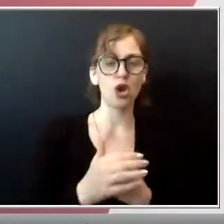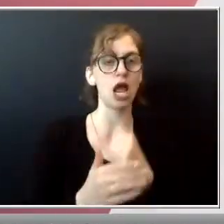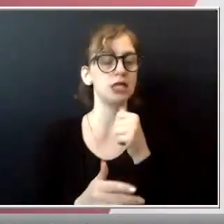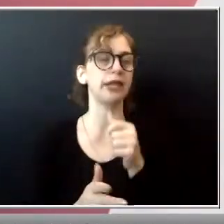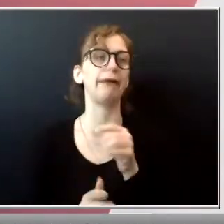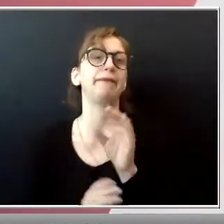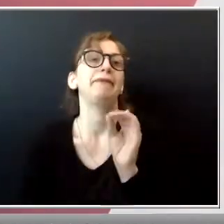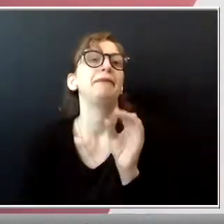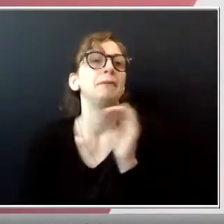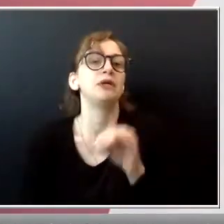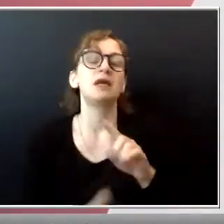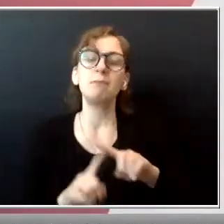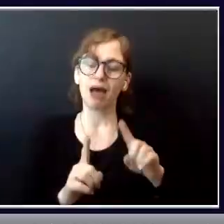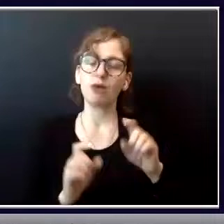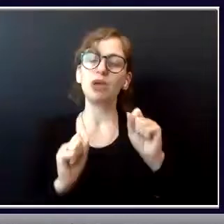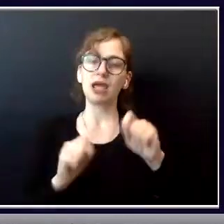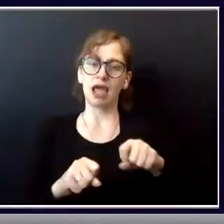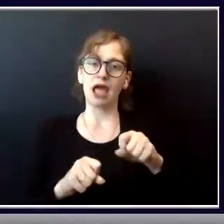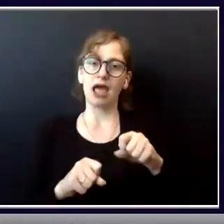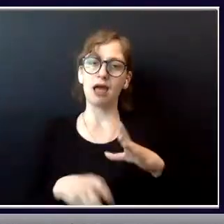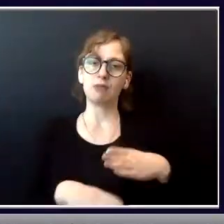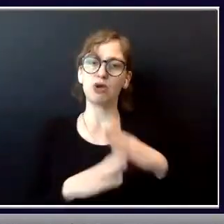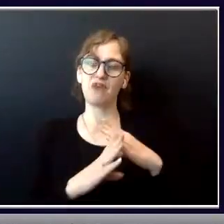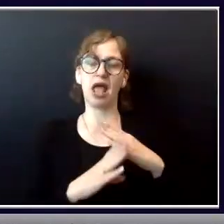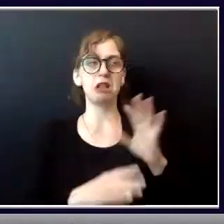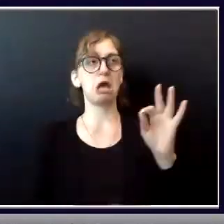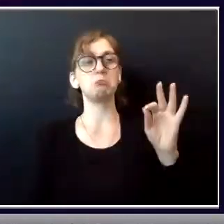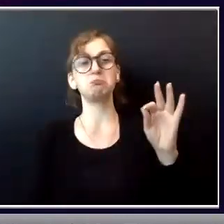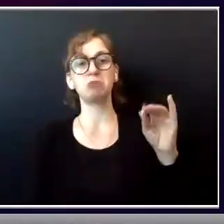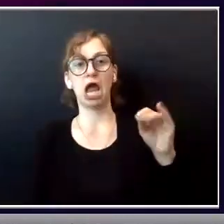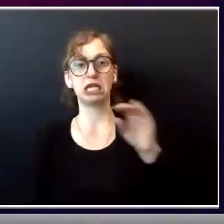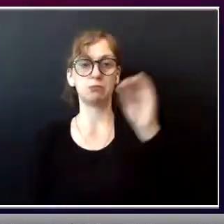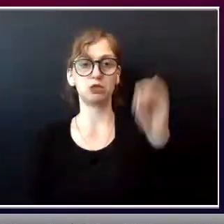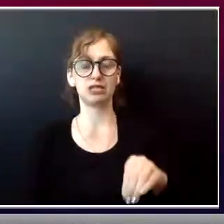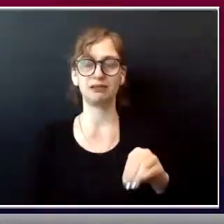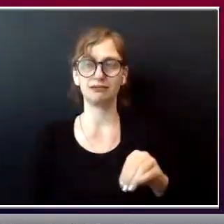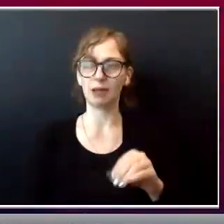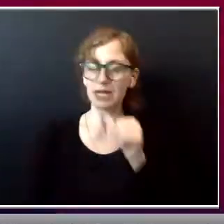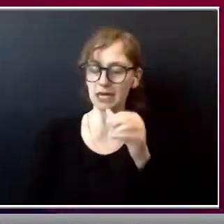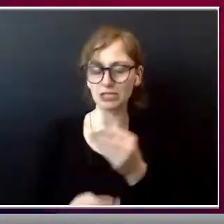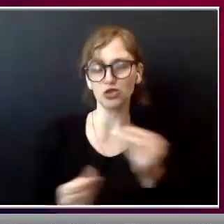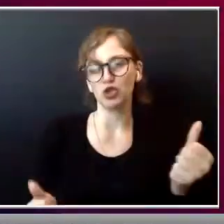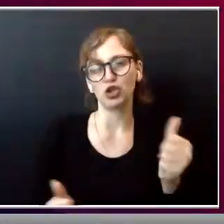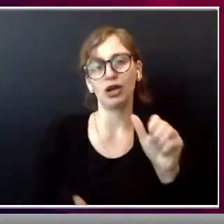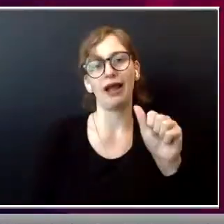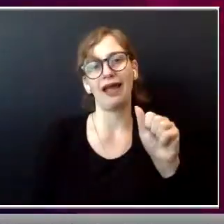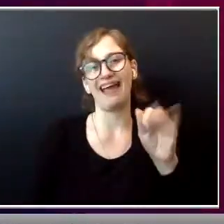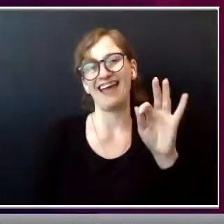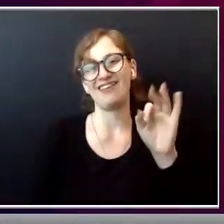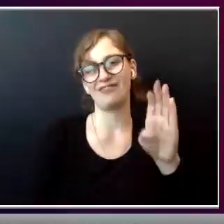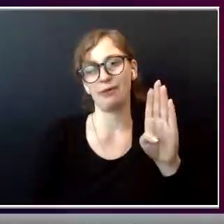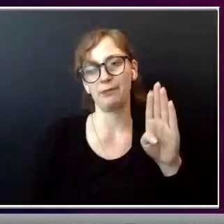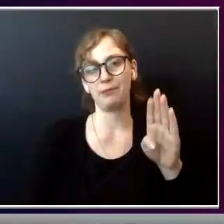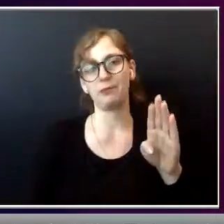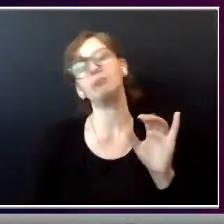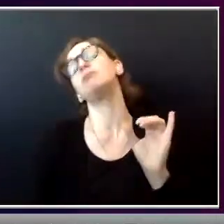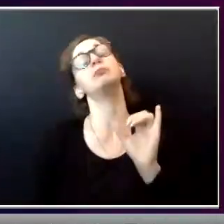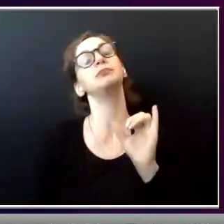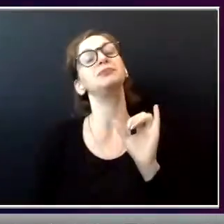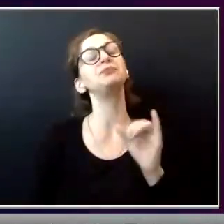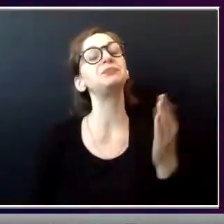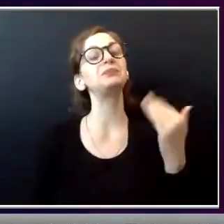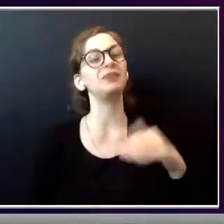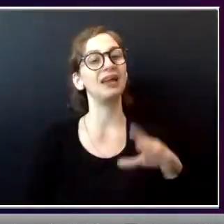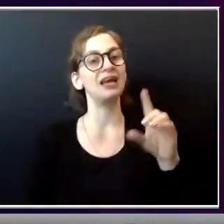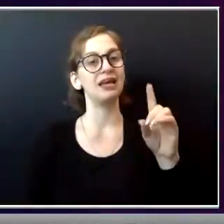can be prevented by this procedure. But it won't cure the AFib. It does not cure the AFib. I have a question from Deborah. Deborah wants